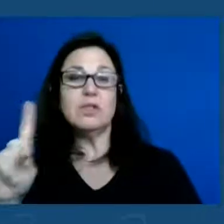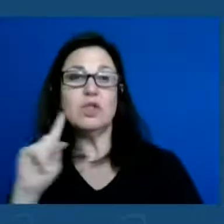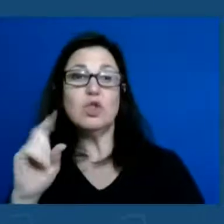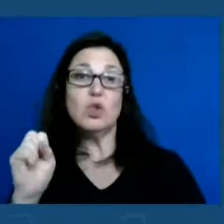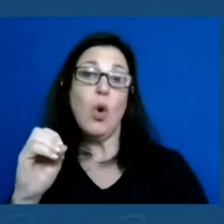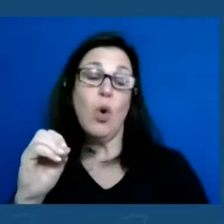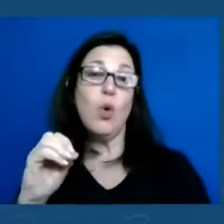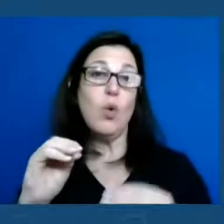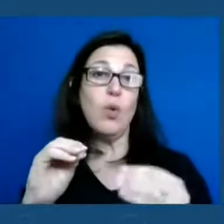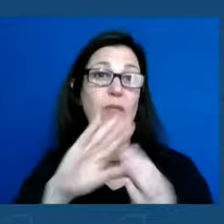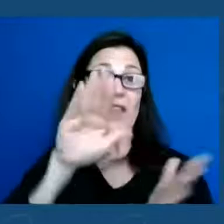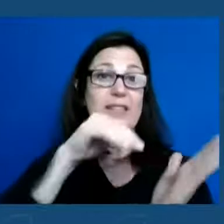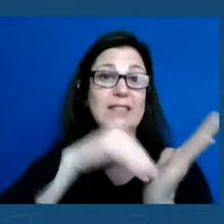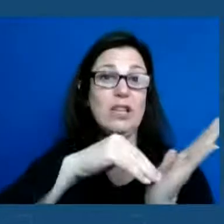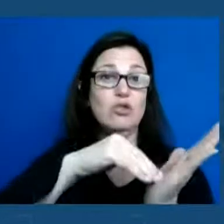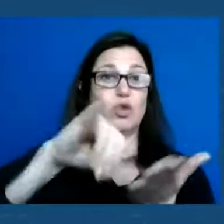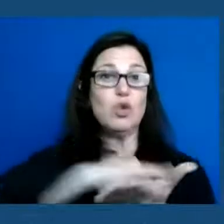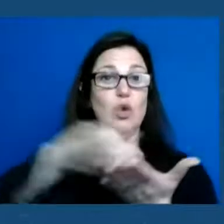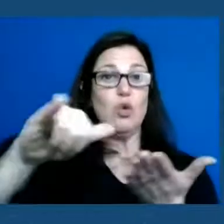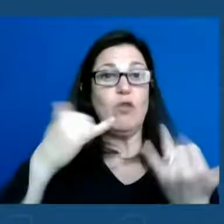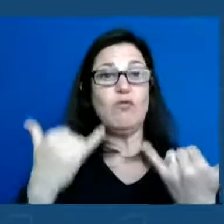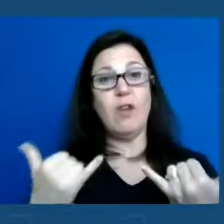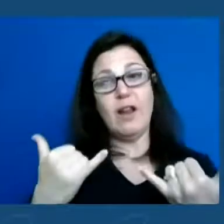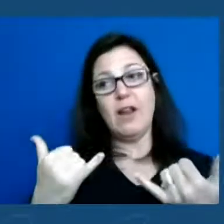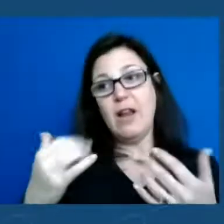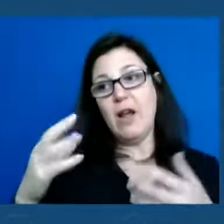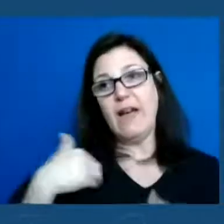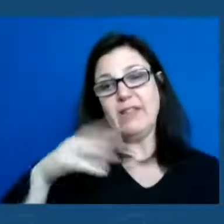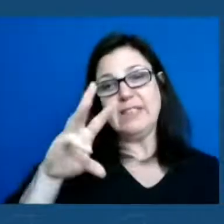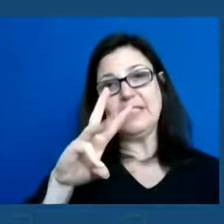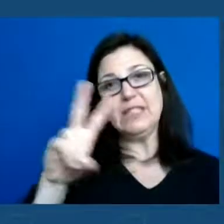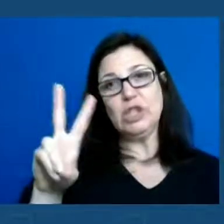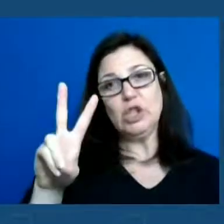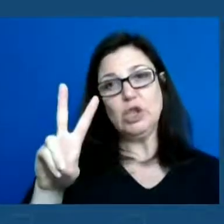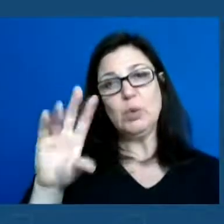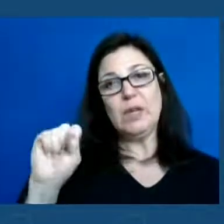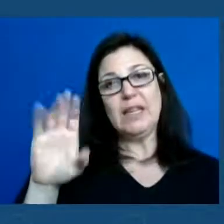Central New York has 62 cases per 100,000. Just so you